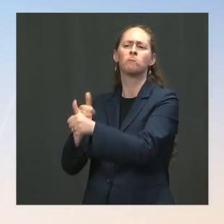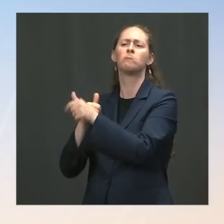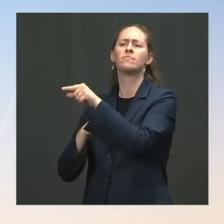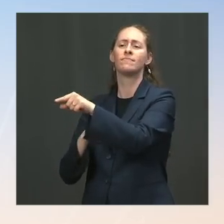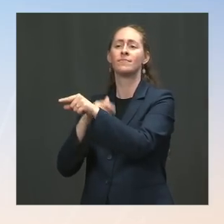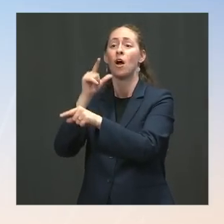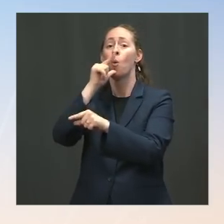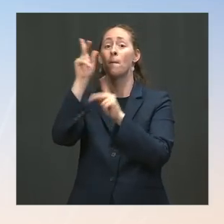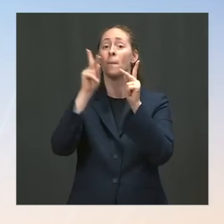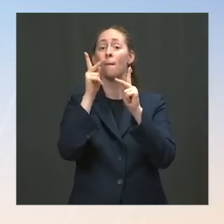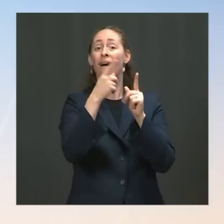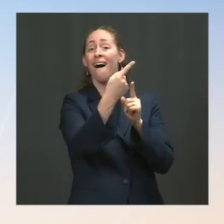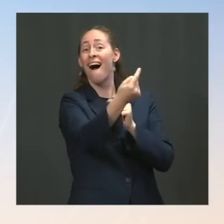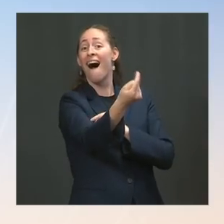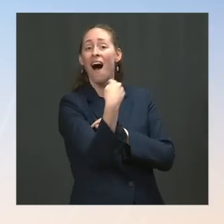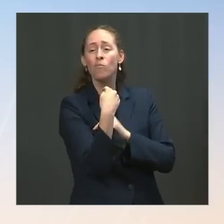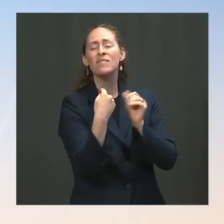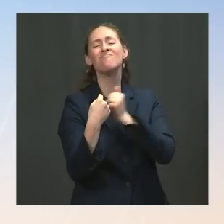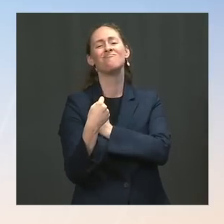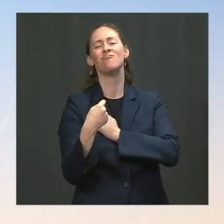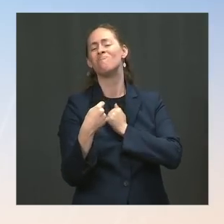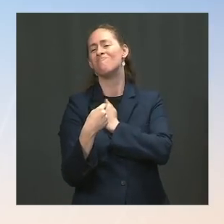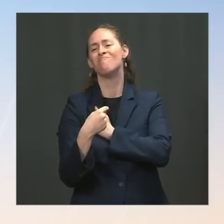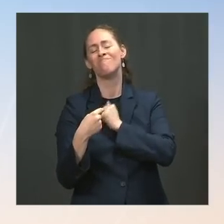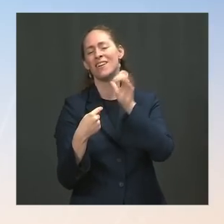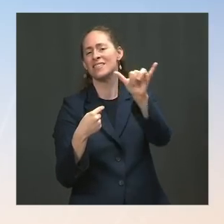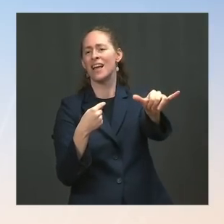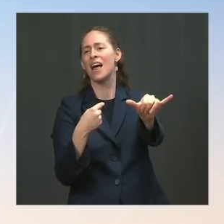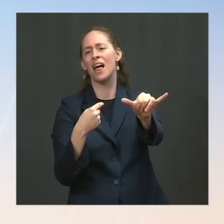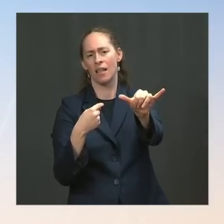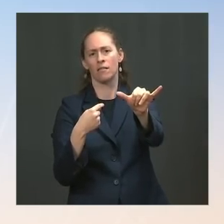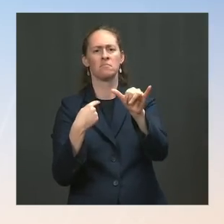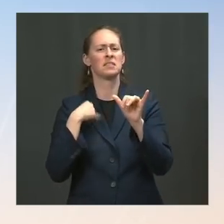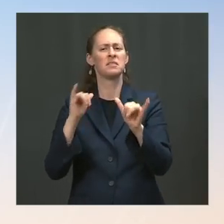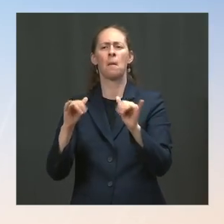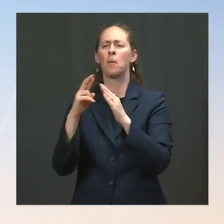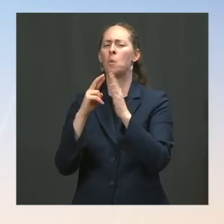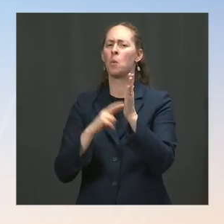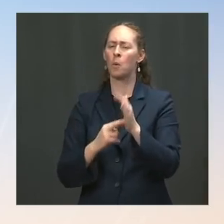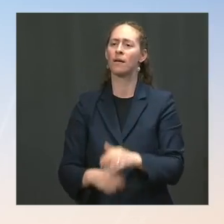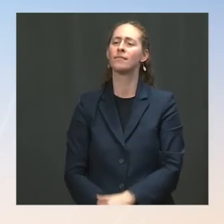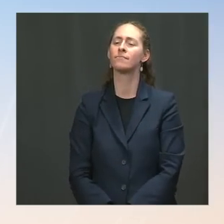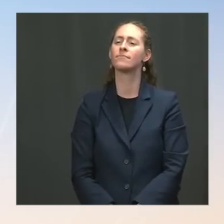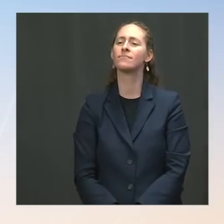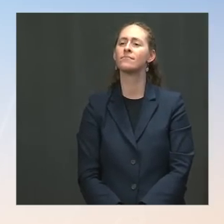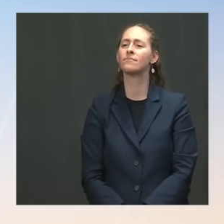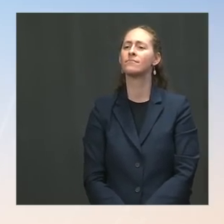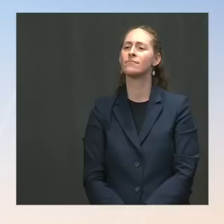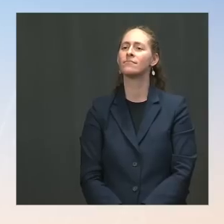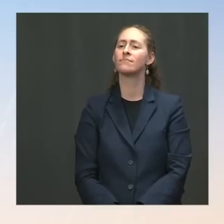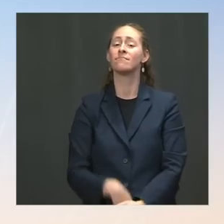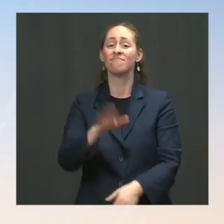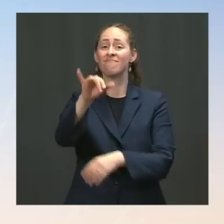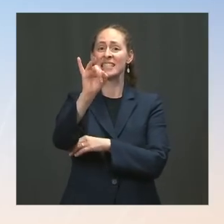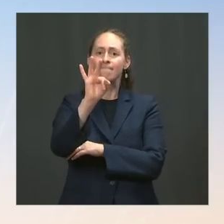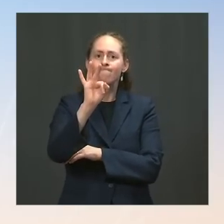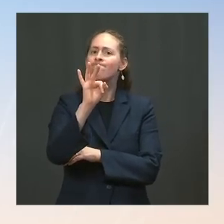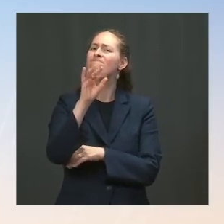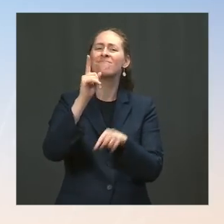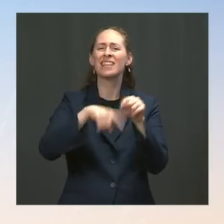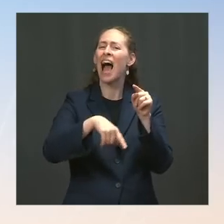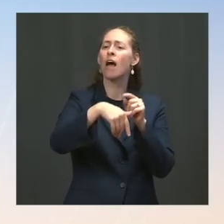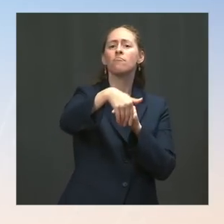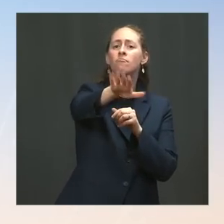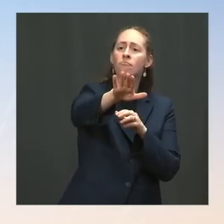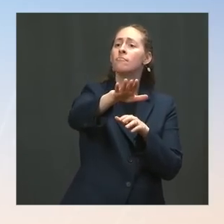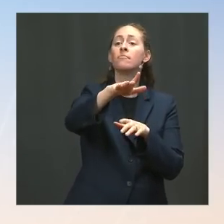also, CBP also provides migrants who can't be expelled under Title 42 with PPE. They're required to wear the PPE. If